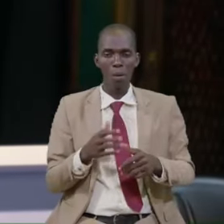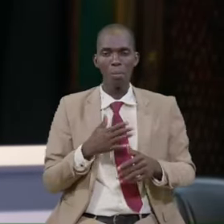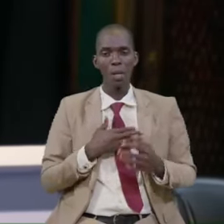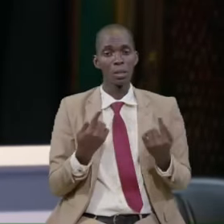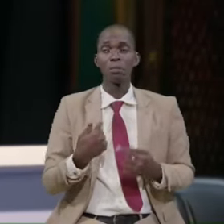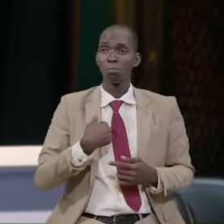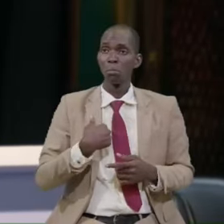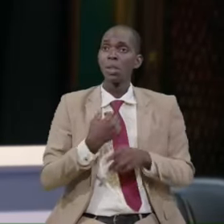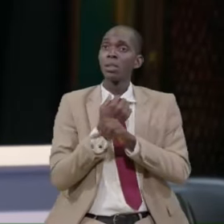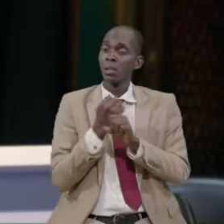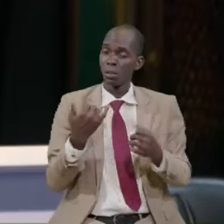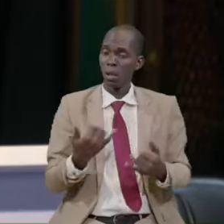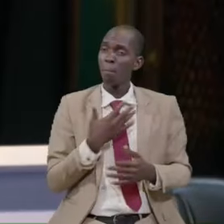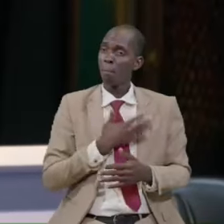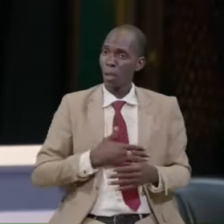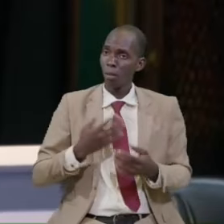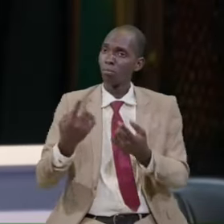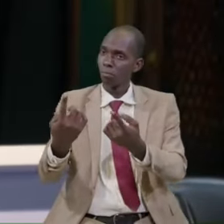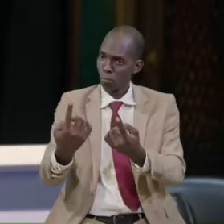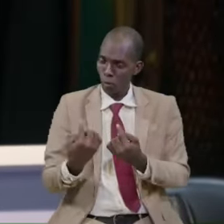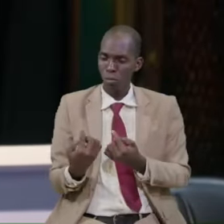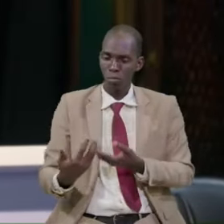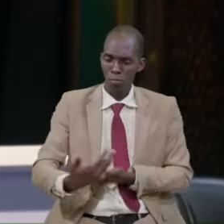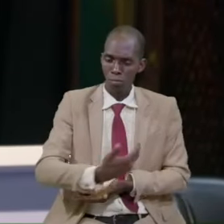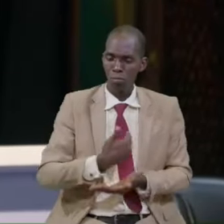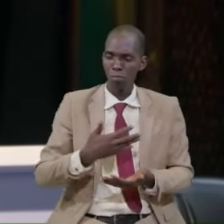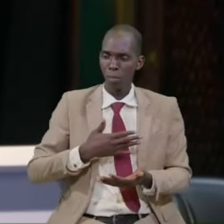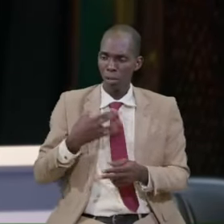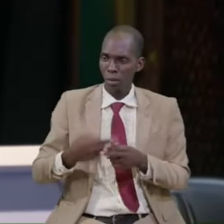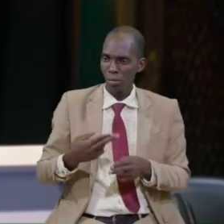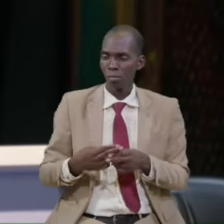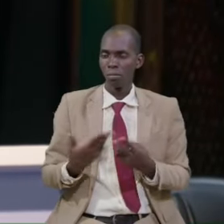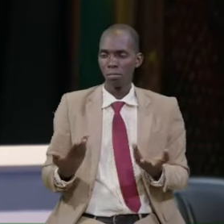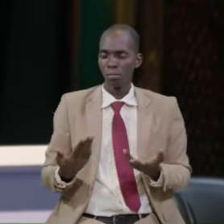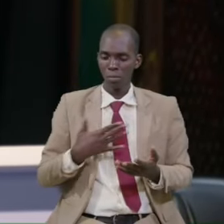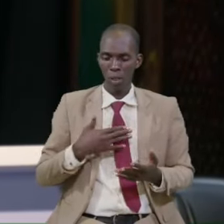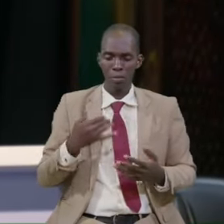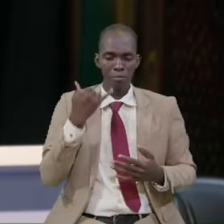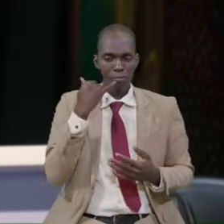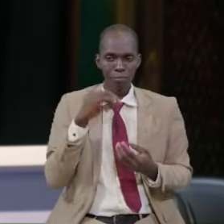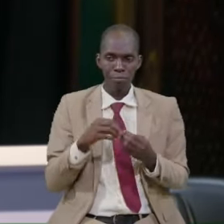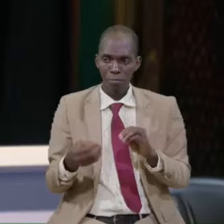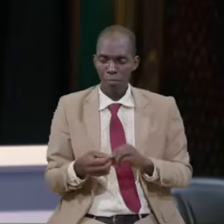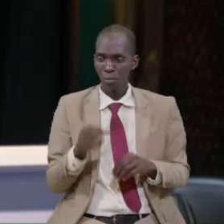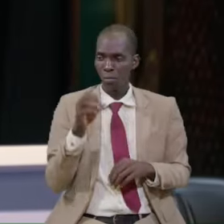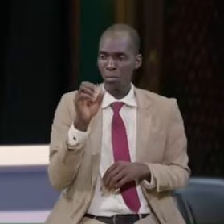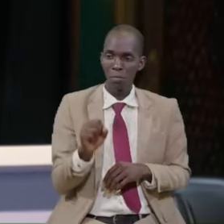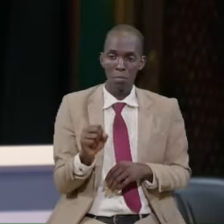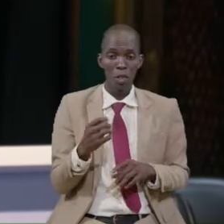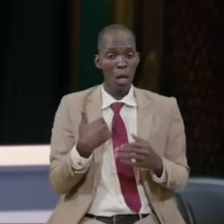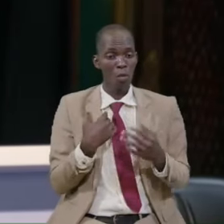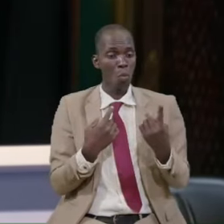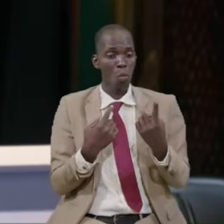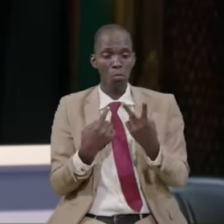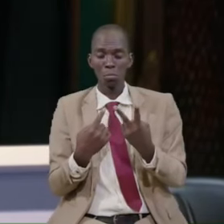Please, come and take my particulars, my names, phone numbers, then address of how